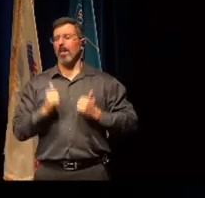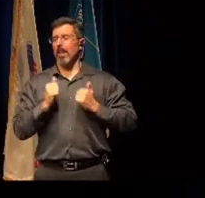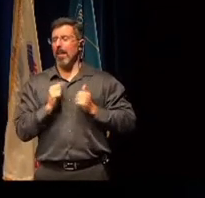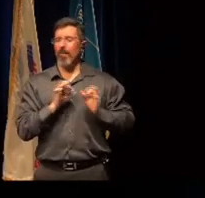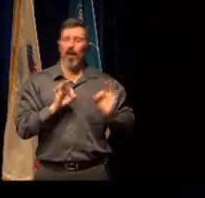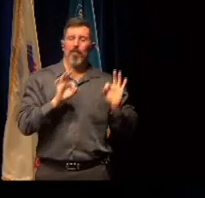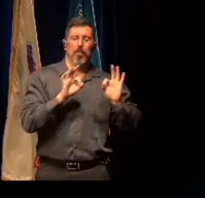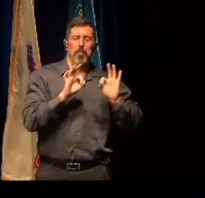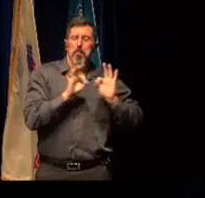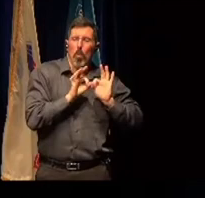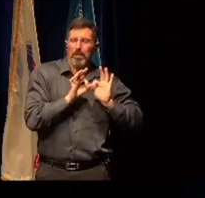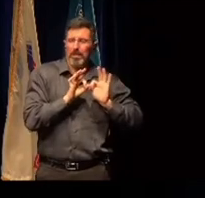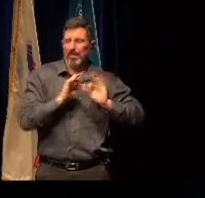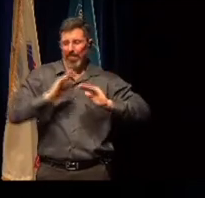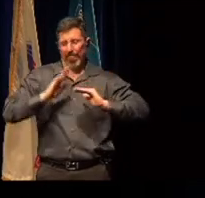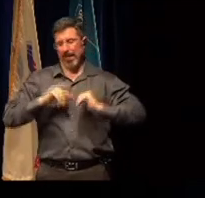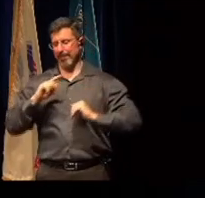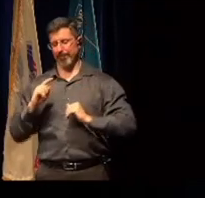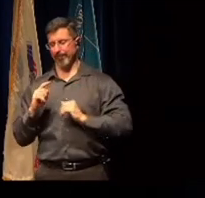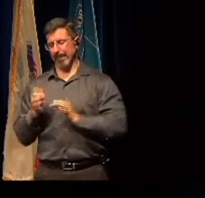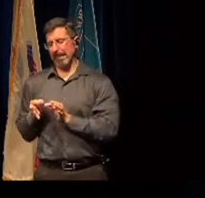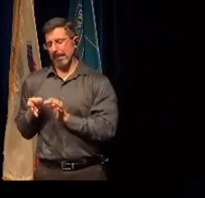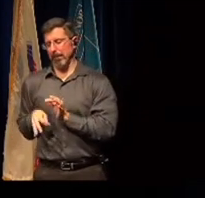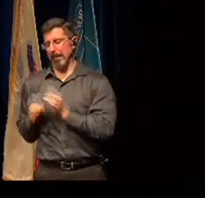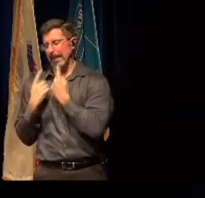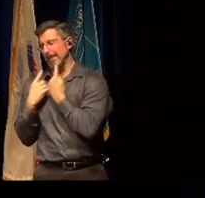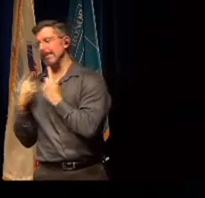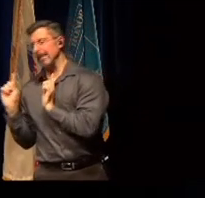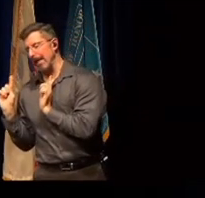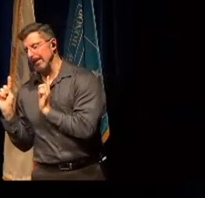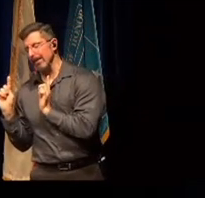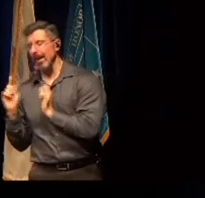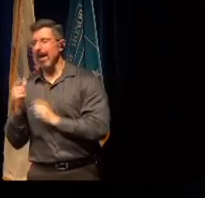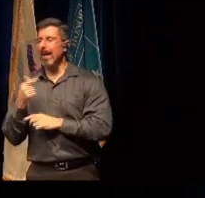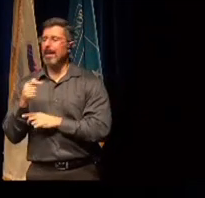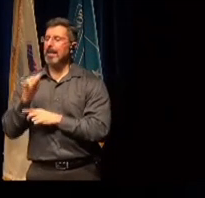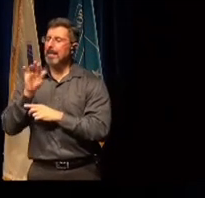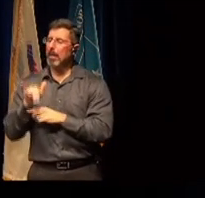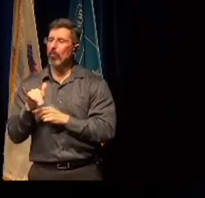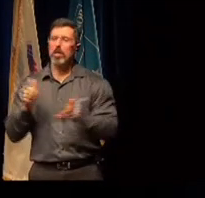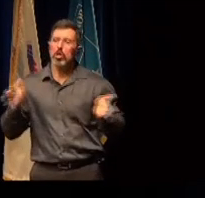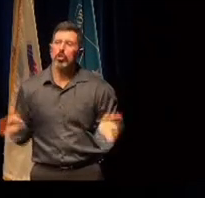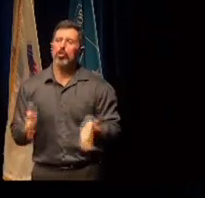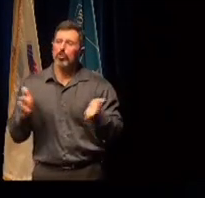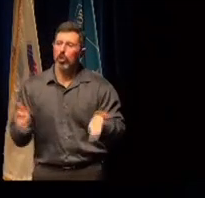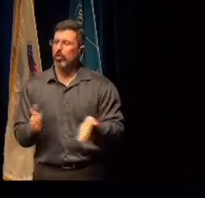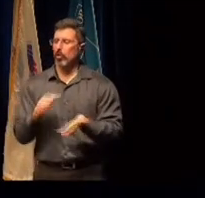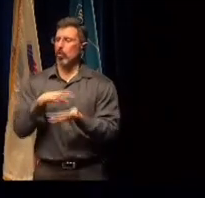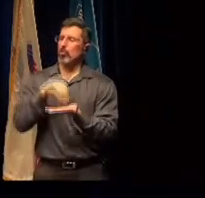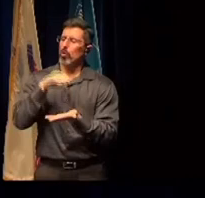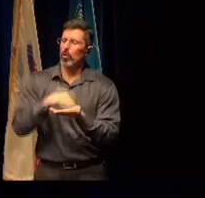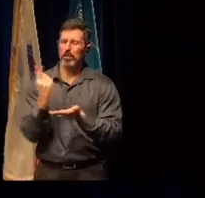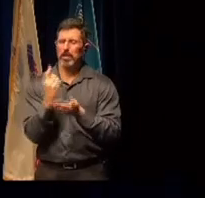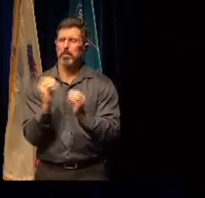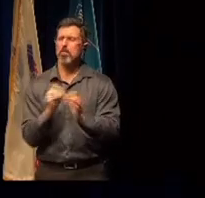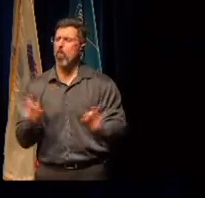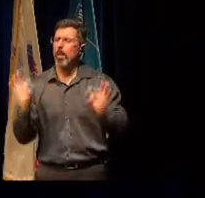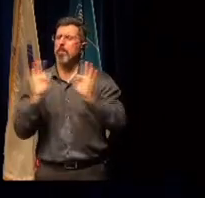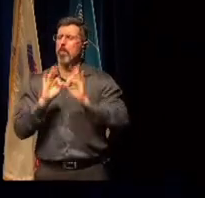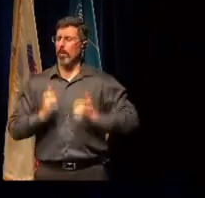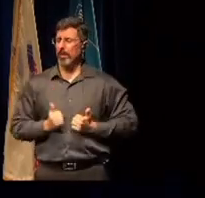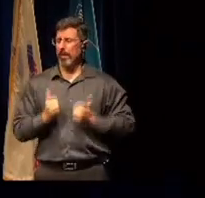success. Gary urged us to understand that there is something more important in life than just